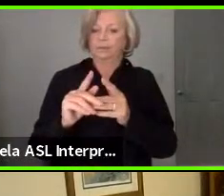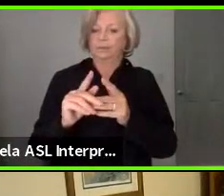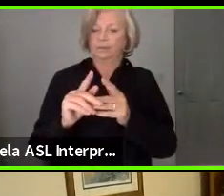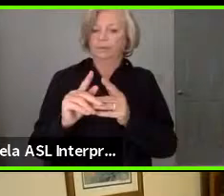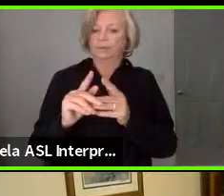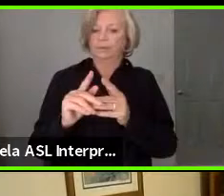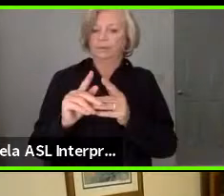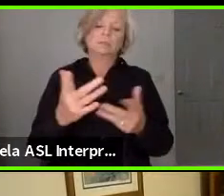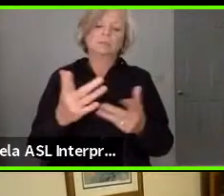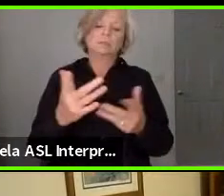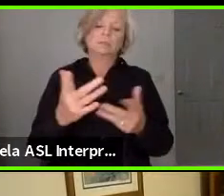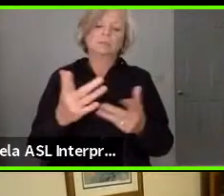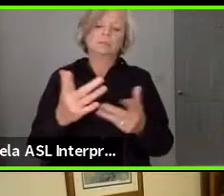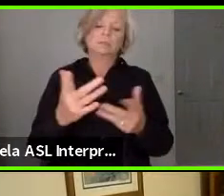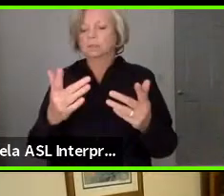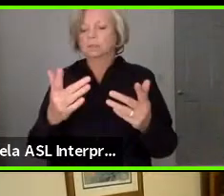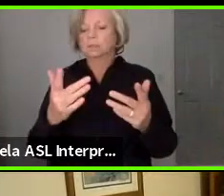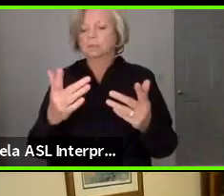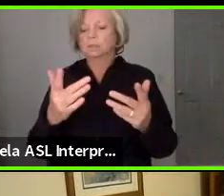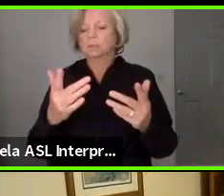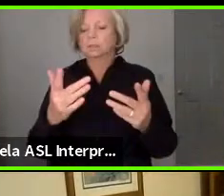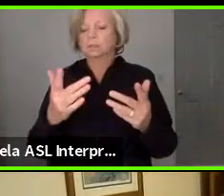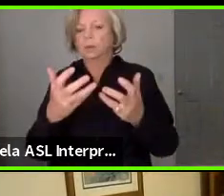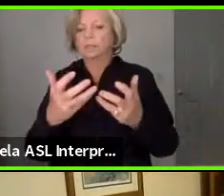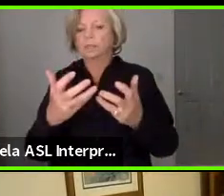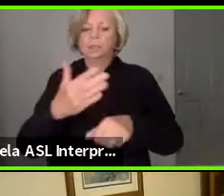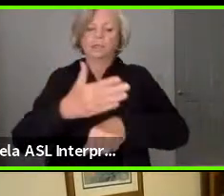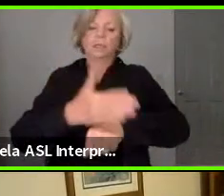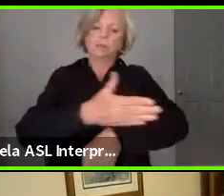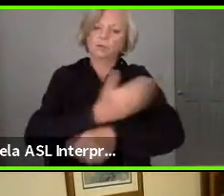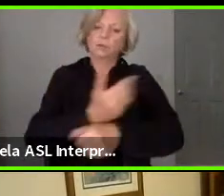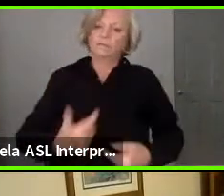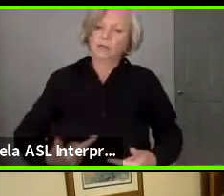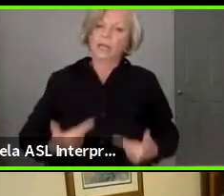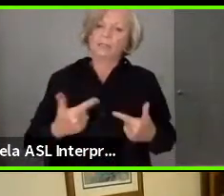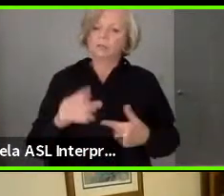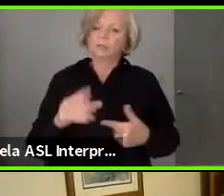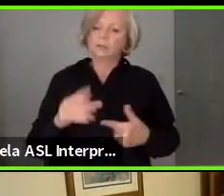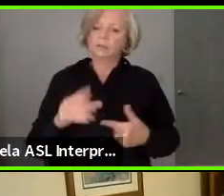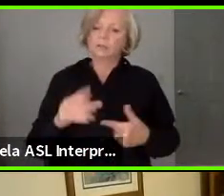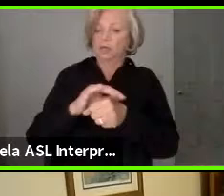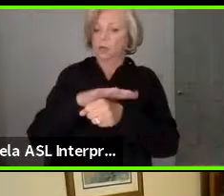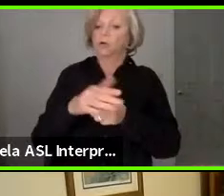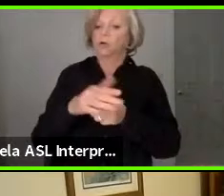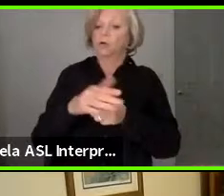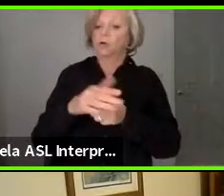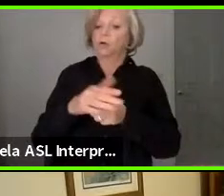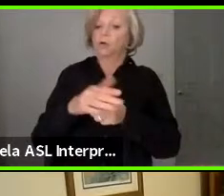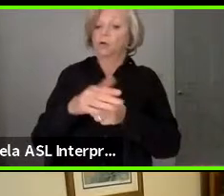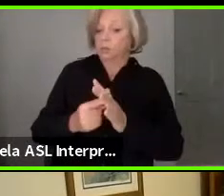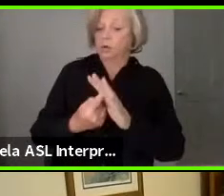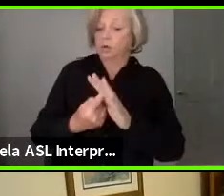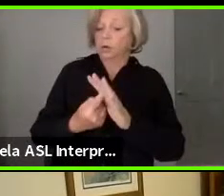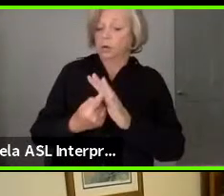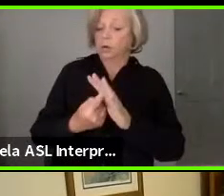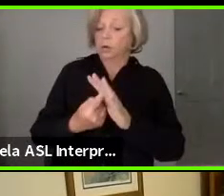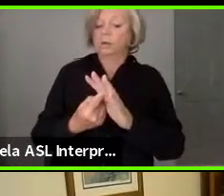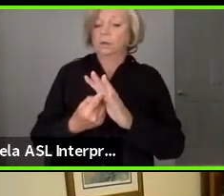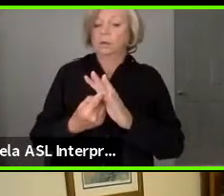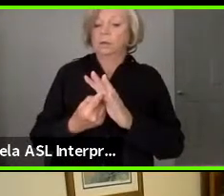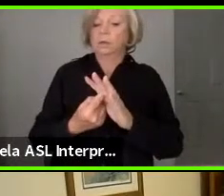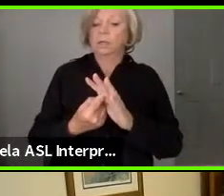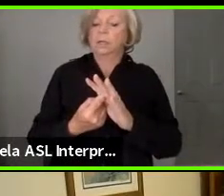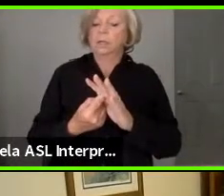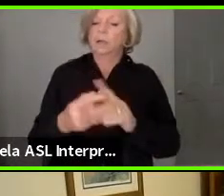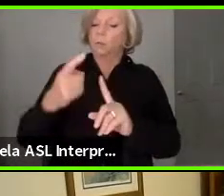up those things that had been pushed under the rug. When COVID-19 started, a few things that World did was automatically